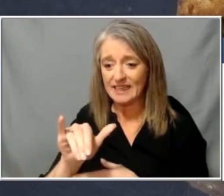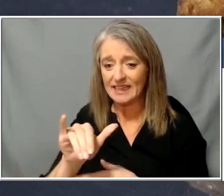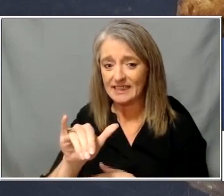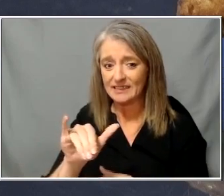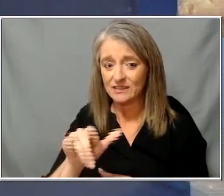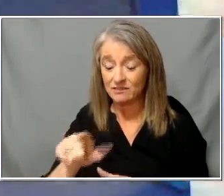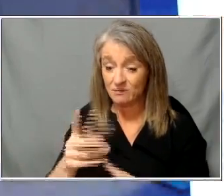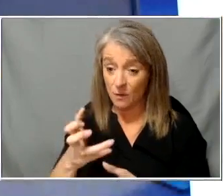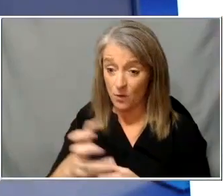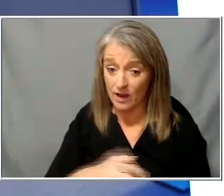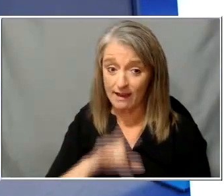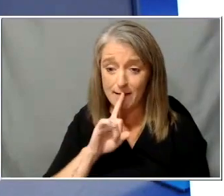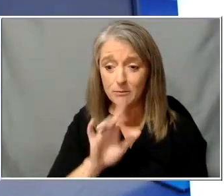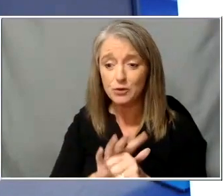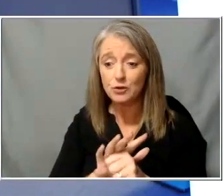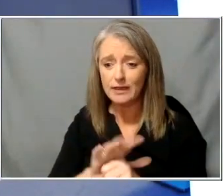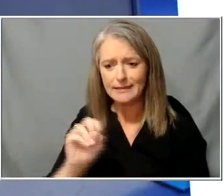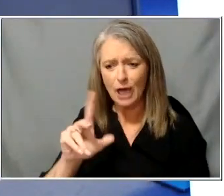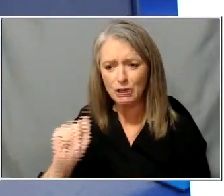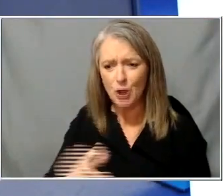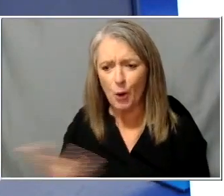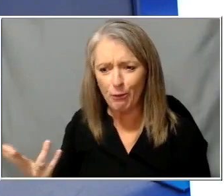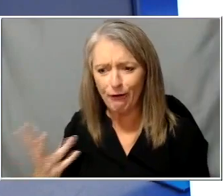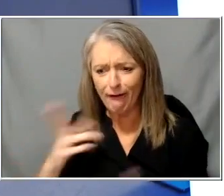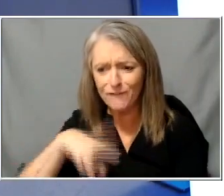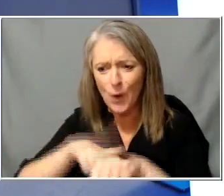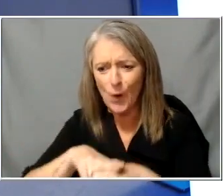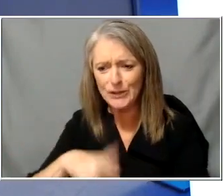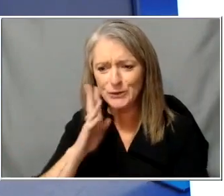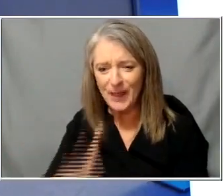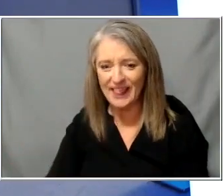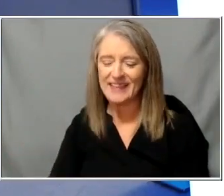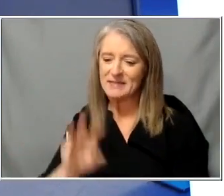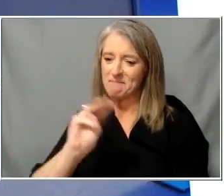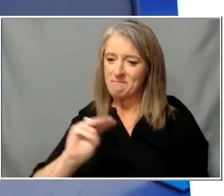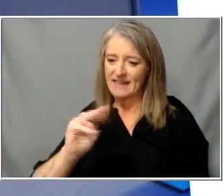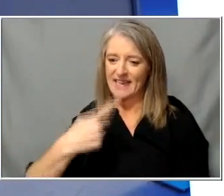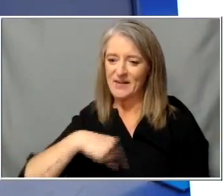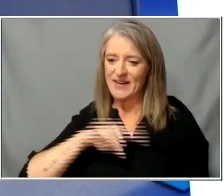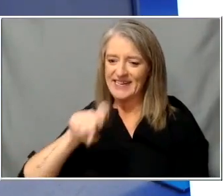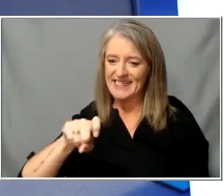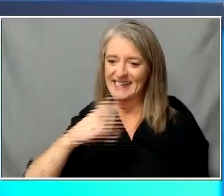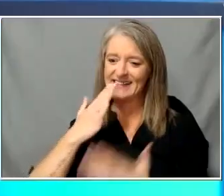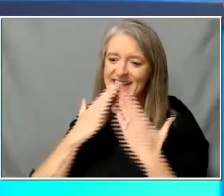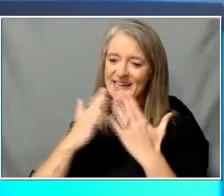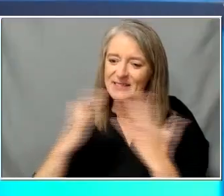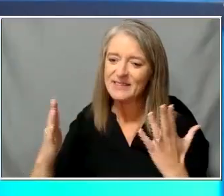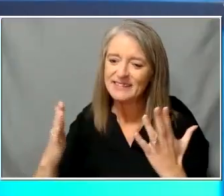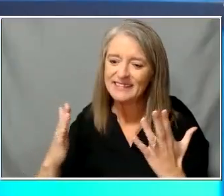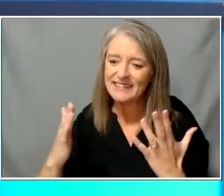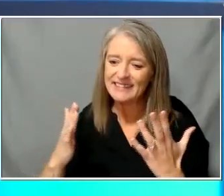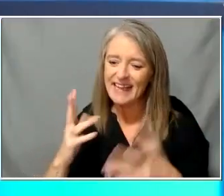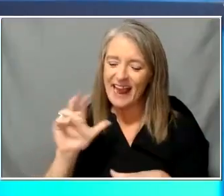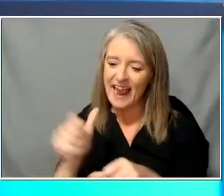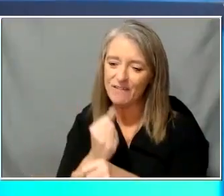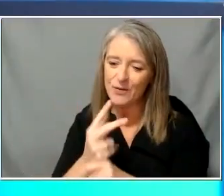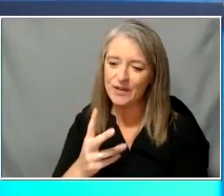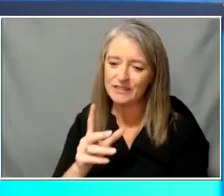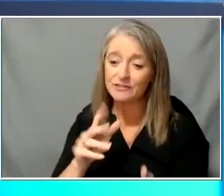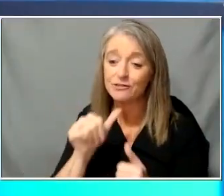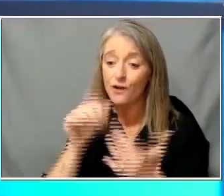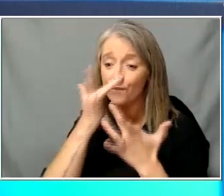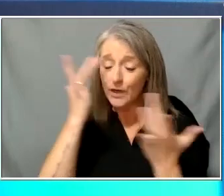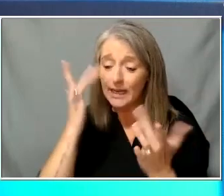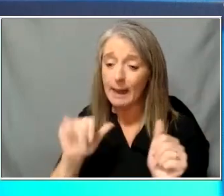morning? Absolutely, it's October. It's October. It's Monday. We need it, right? Thank you so much. And thank you so much for being with us today. Don't forget, you can catch our